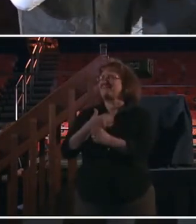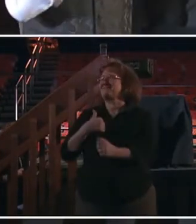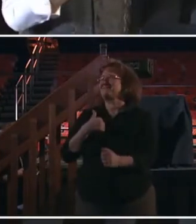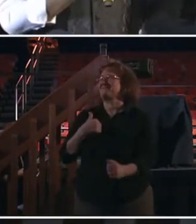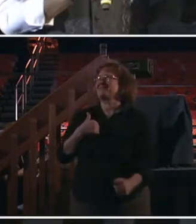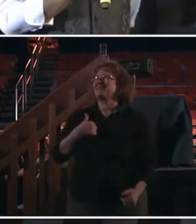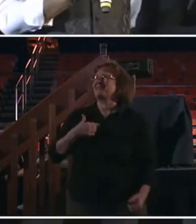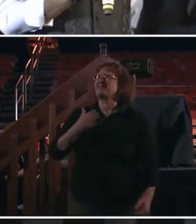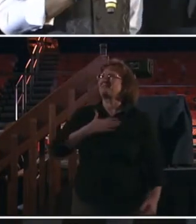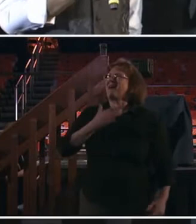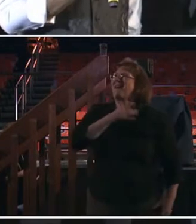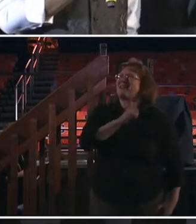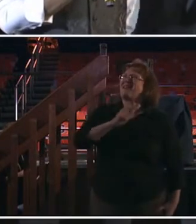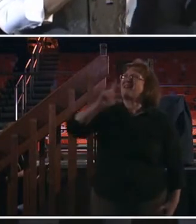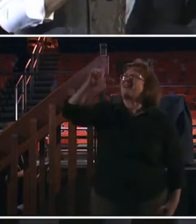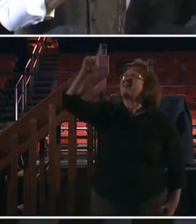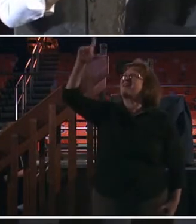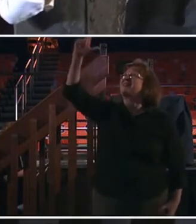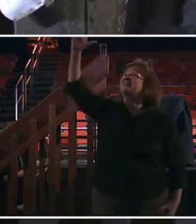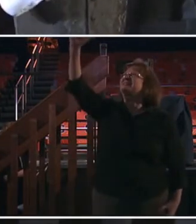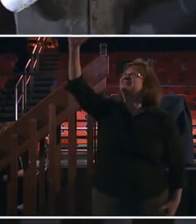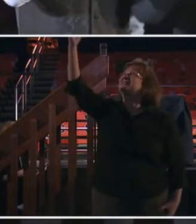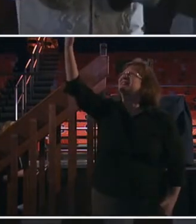does. My Lord loves me.